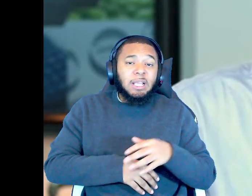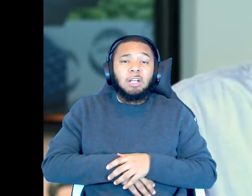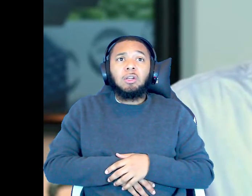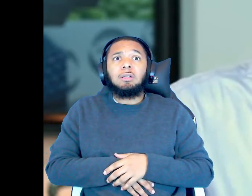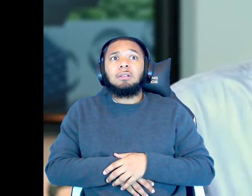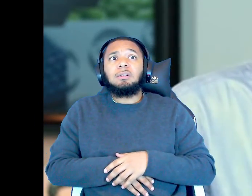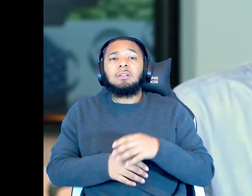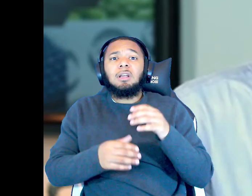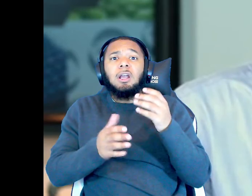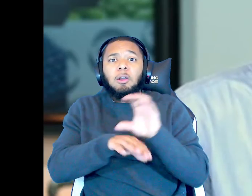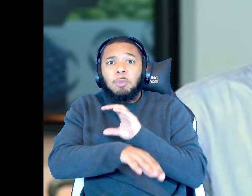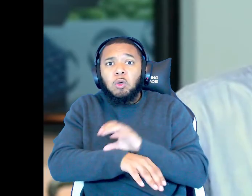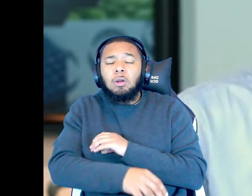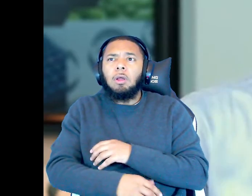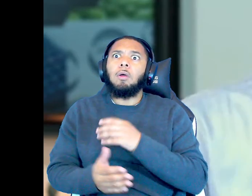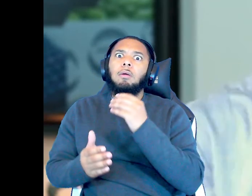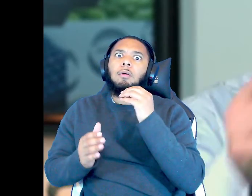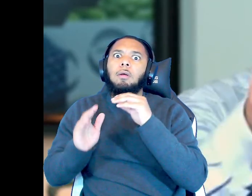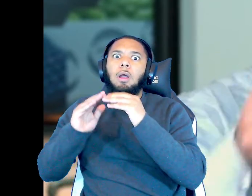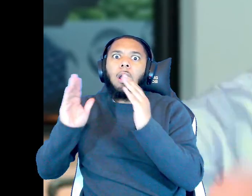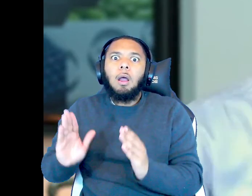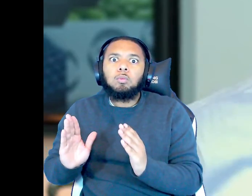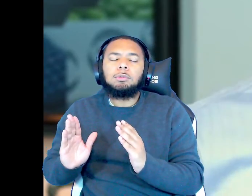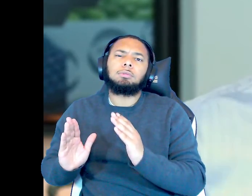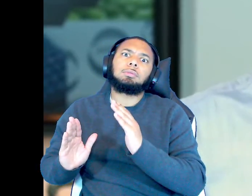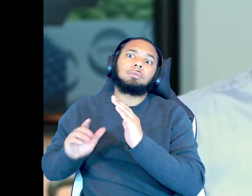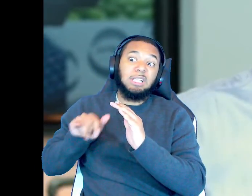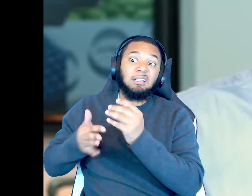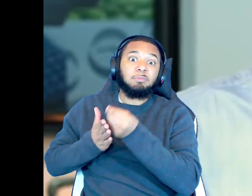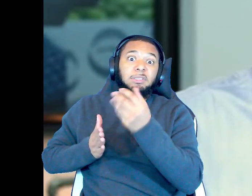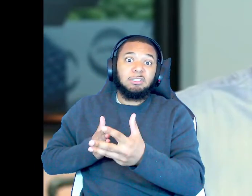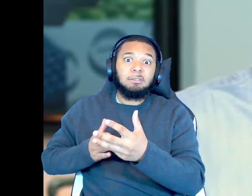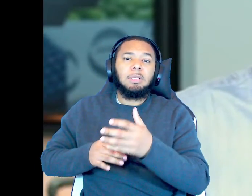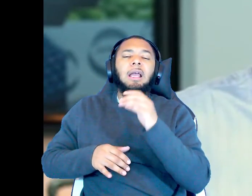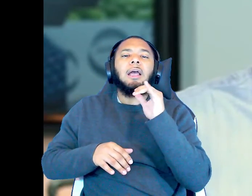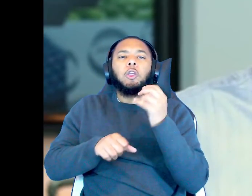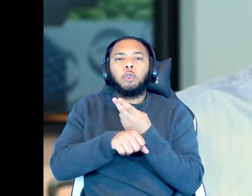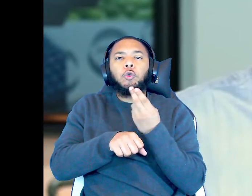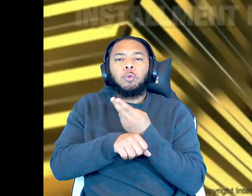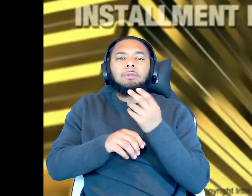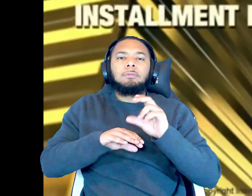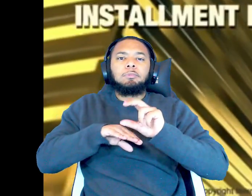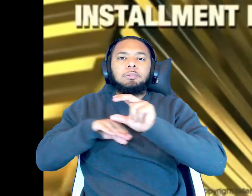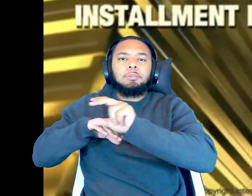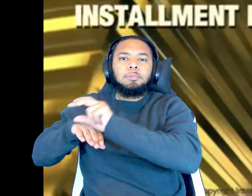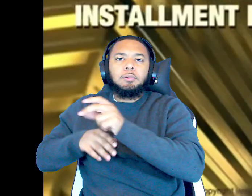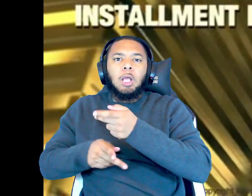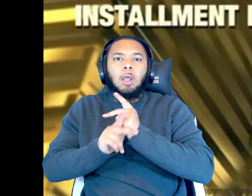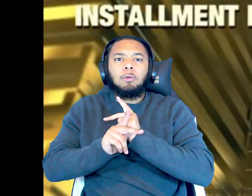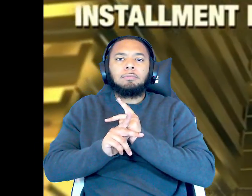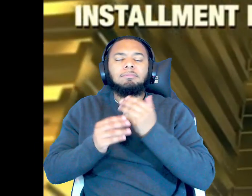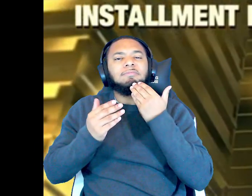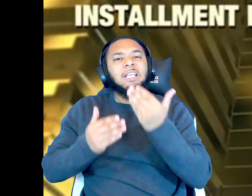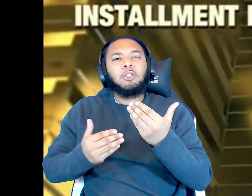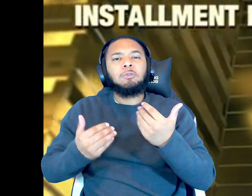expensive. So installment loans help us do that. Thank you very much and have a great day.